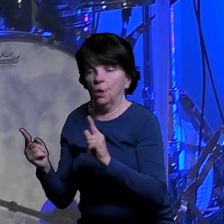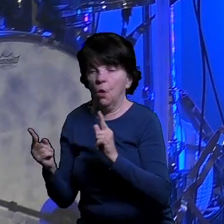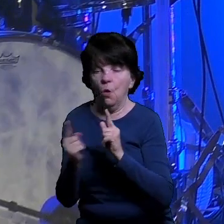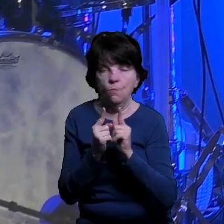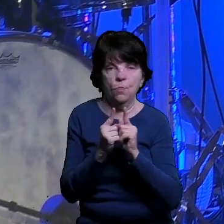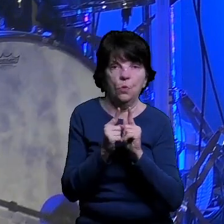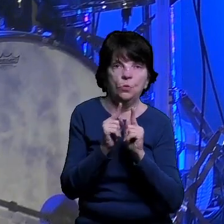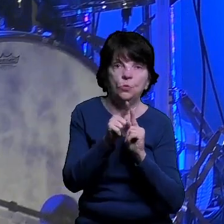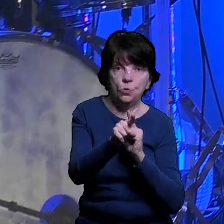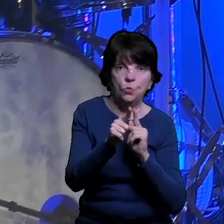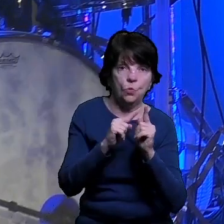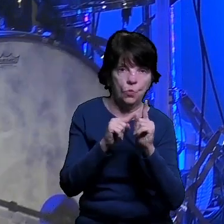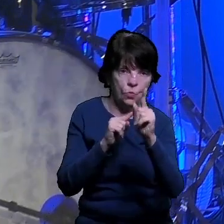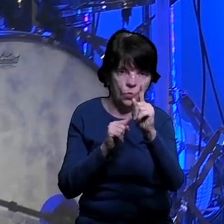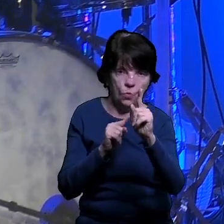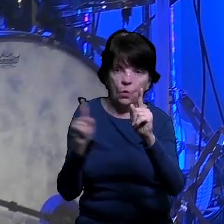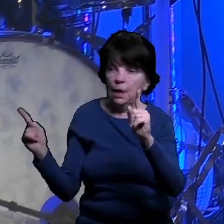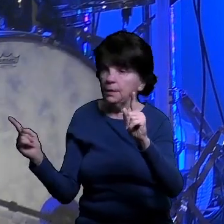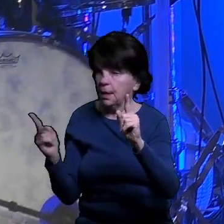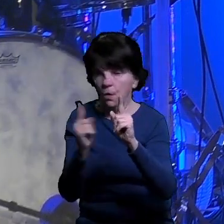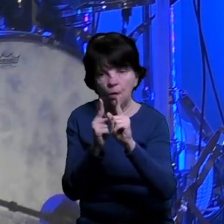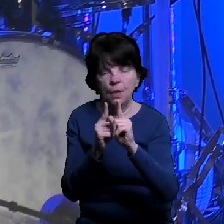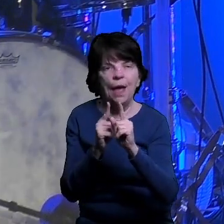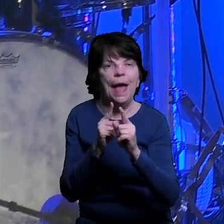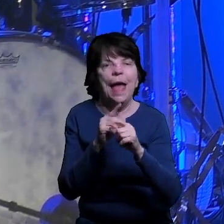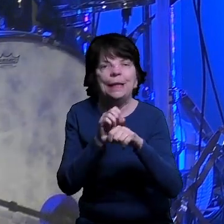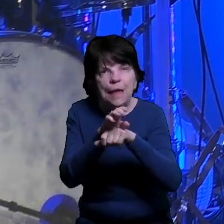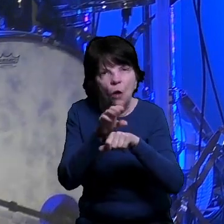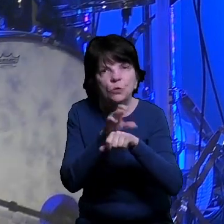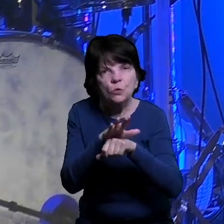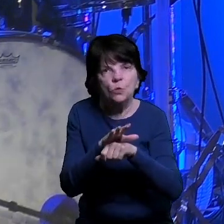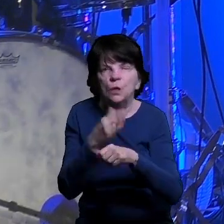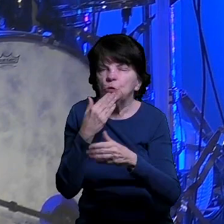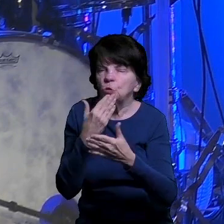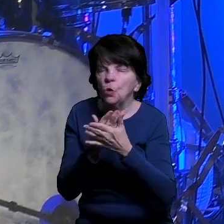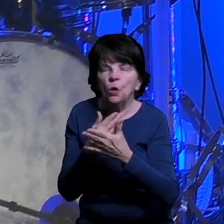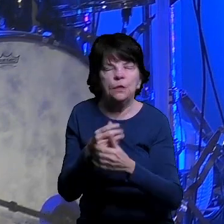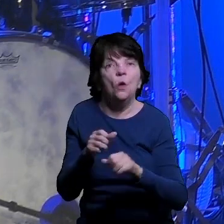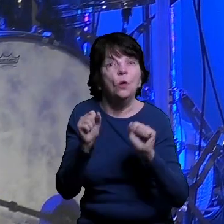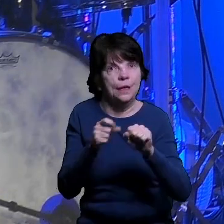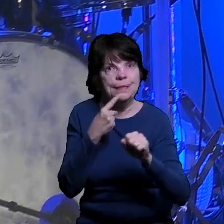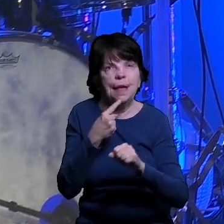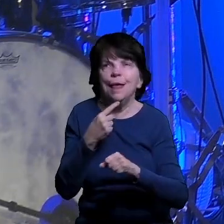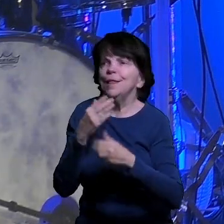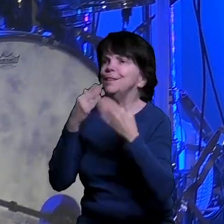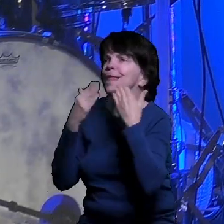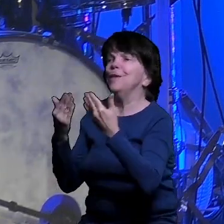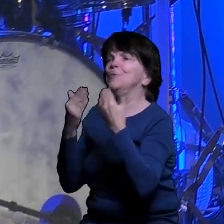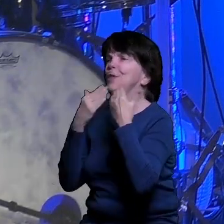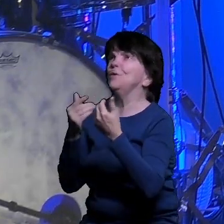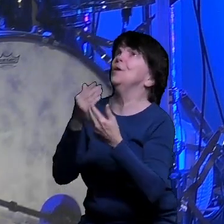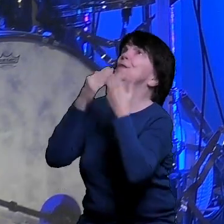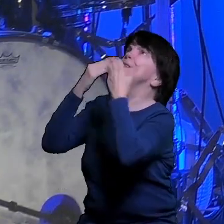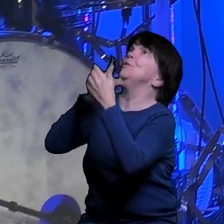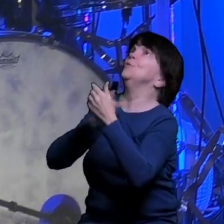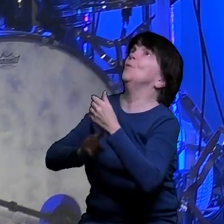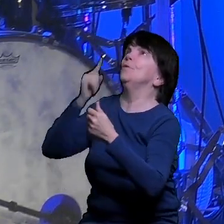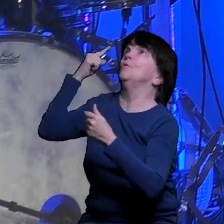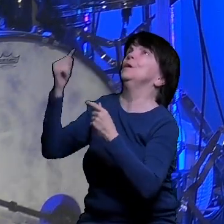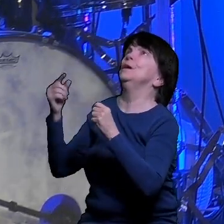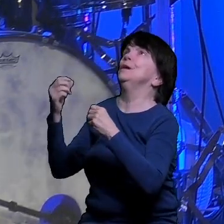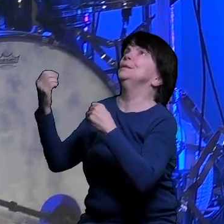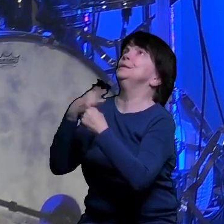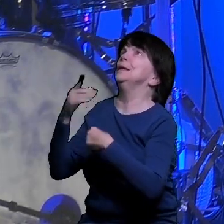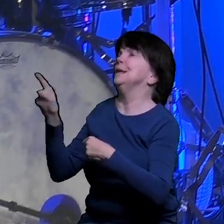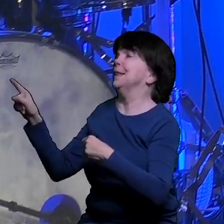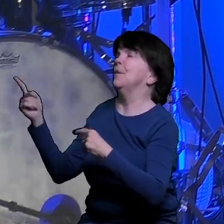life, and you grow in your relationship with the Lord. And because of that, we can say, thank you, Lord, for this person, that person, the next person, all these different